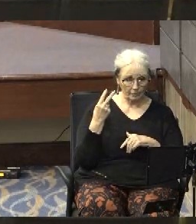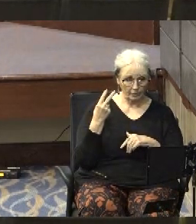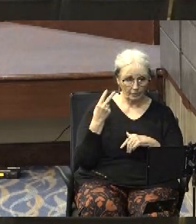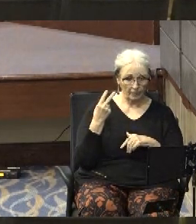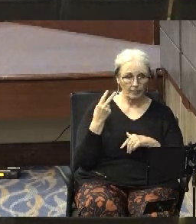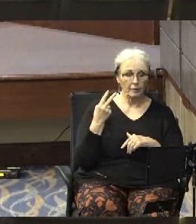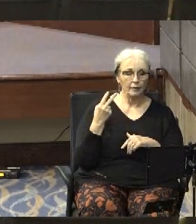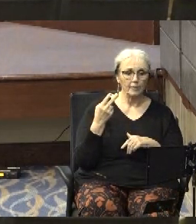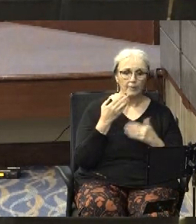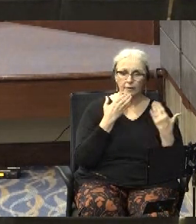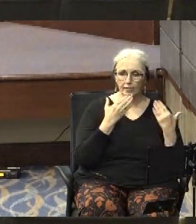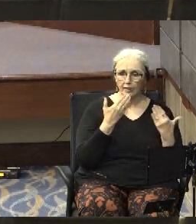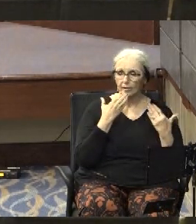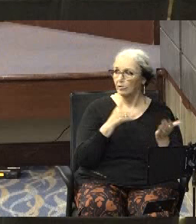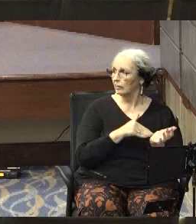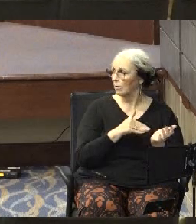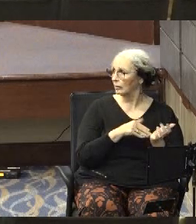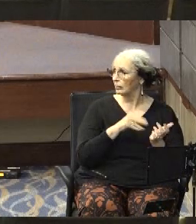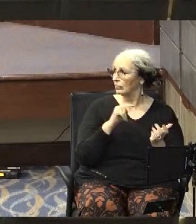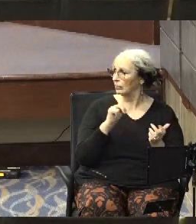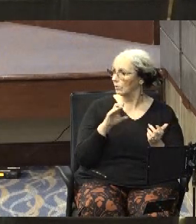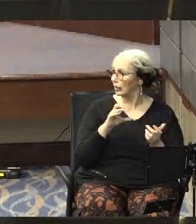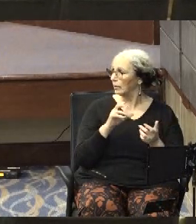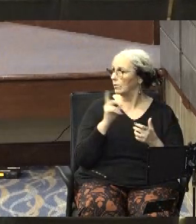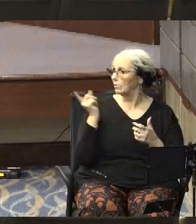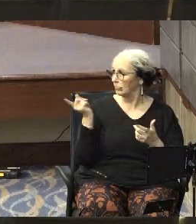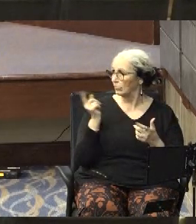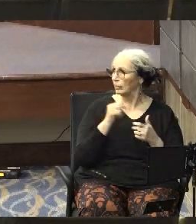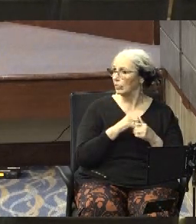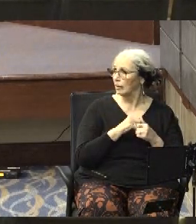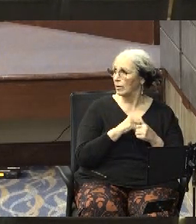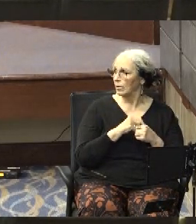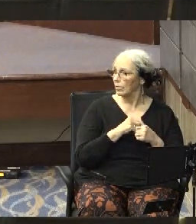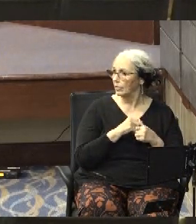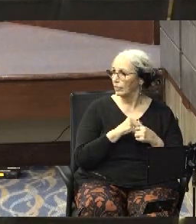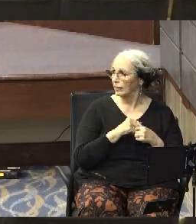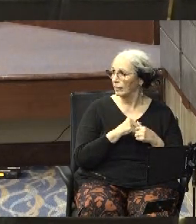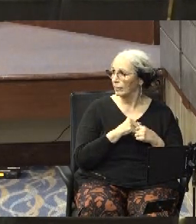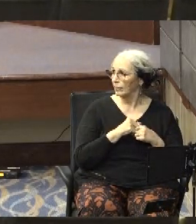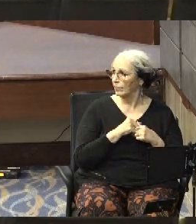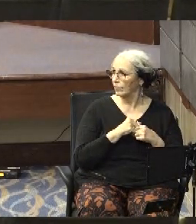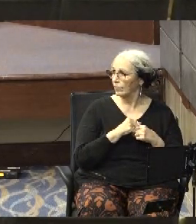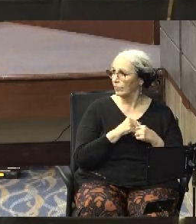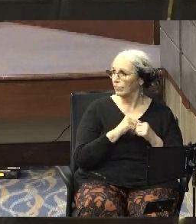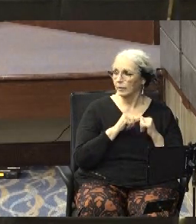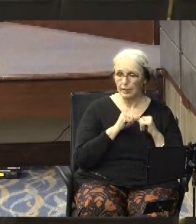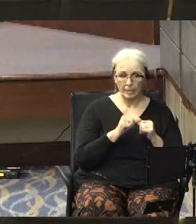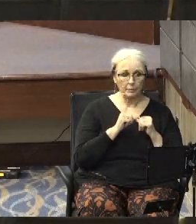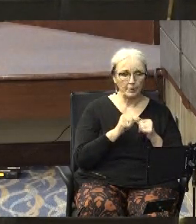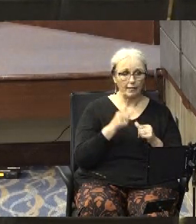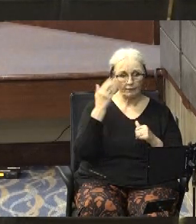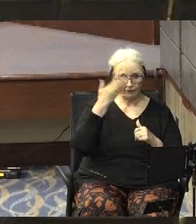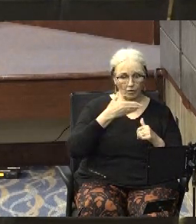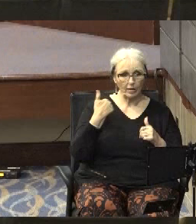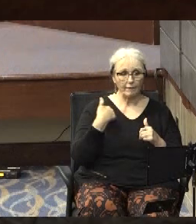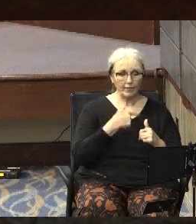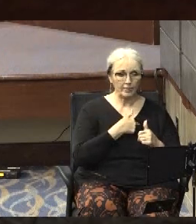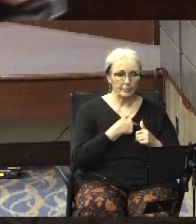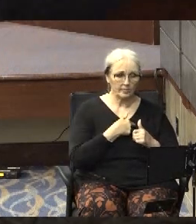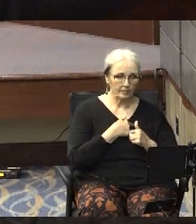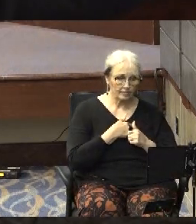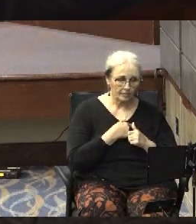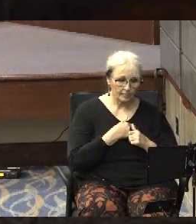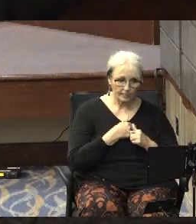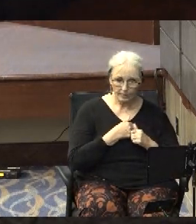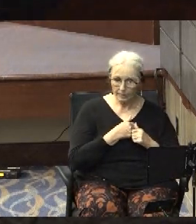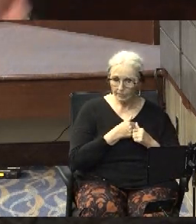for that. And Dr. Northcutt, yeah, thanks for the input and your efforts behind keeping this in front of us. And we are evaluating. I think we